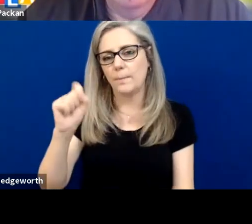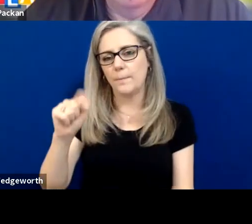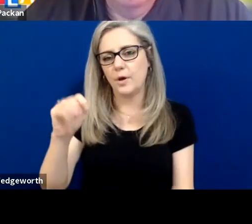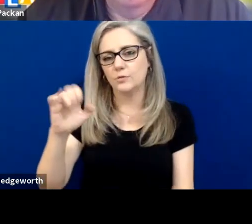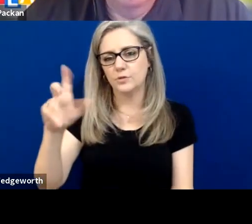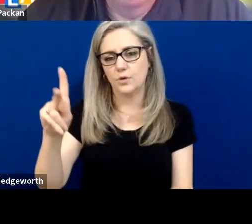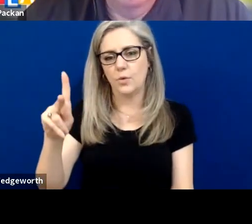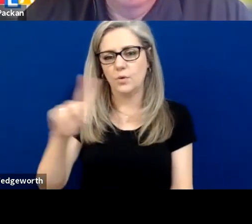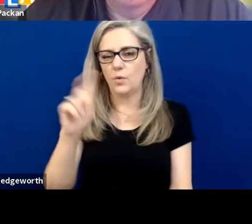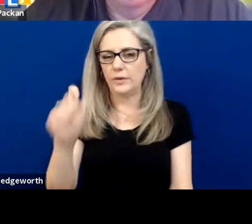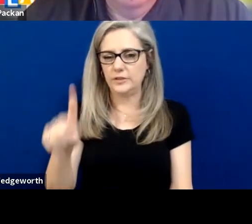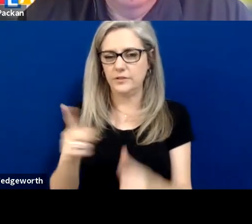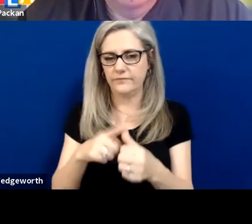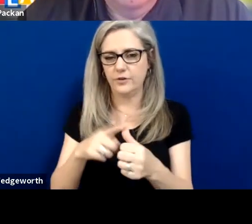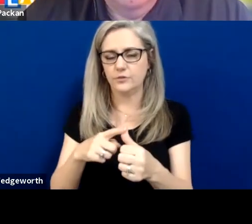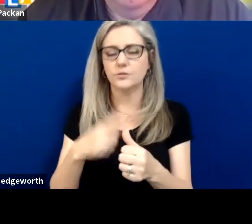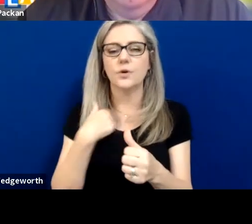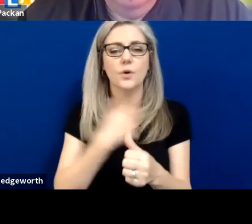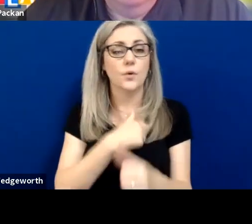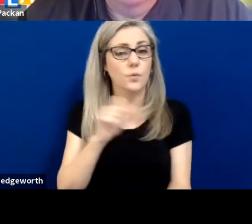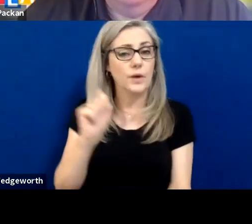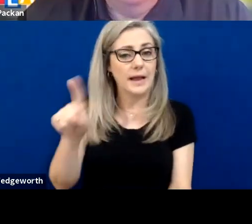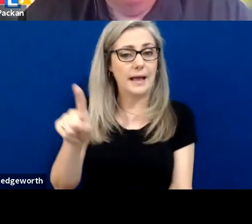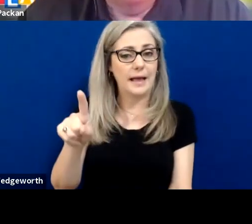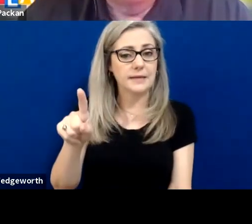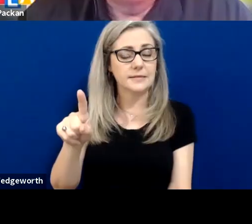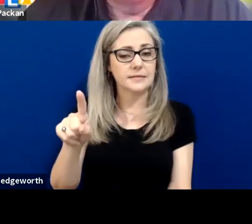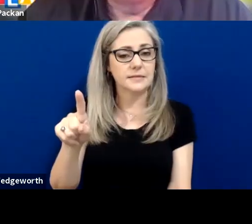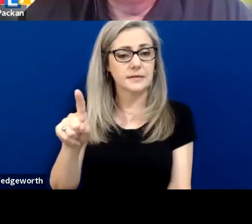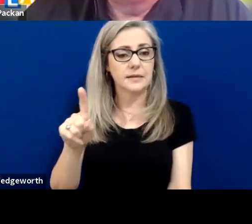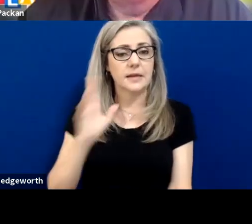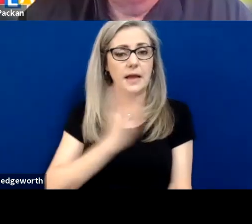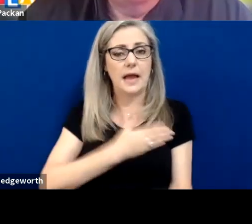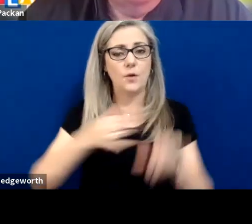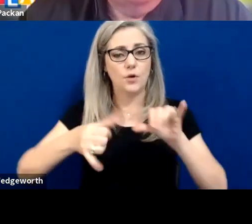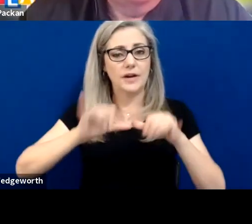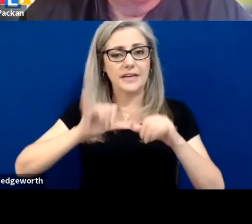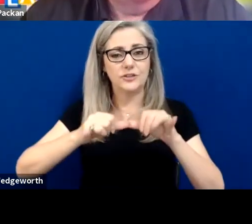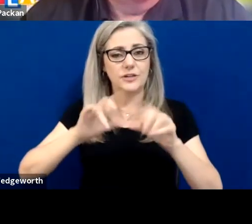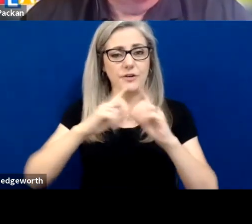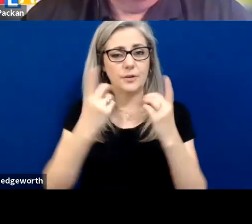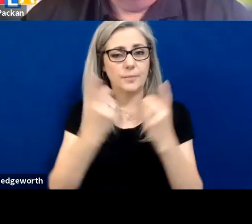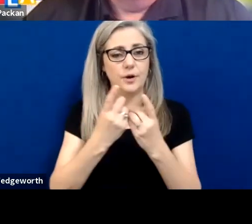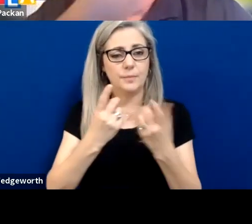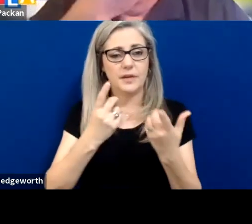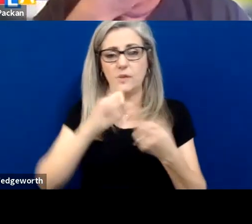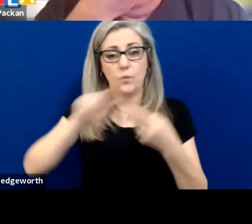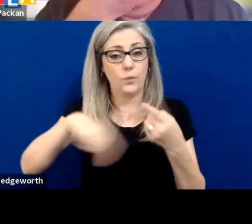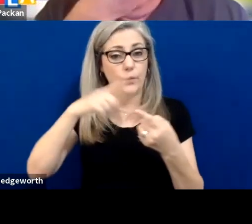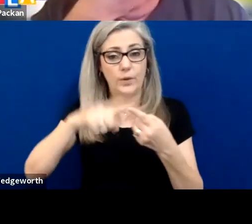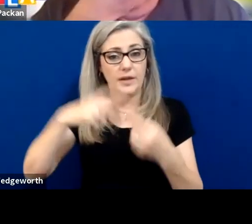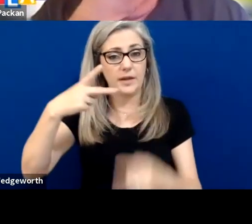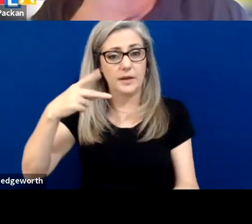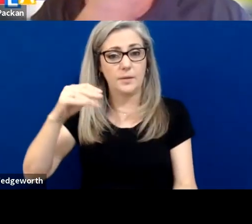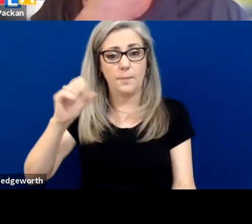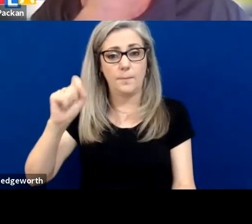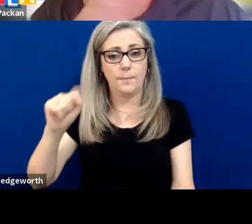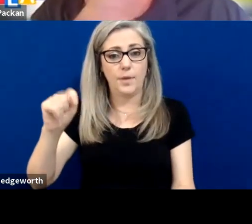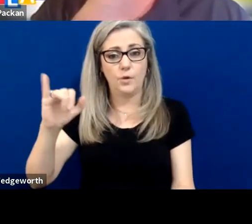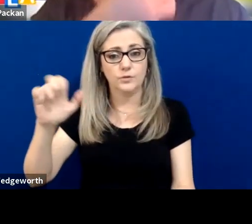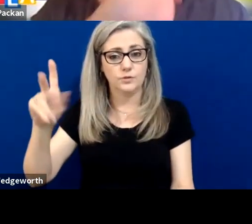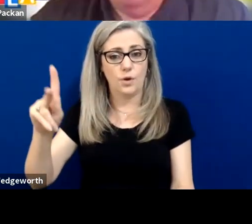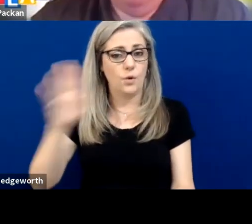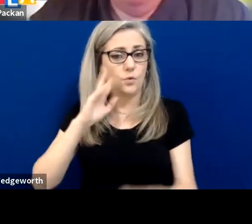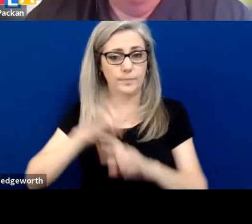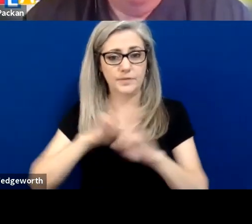first. So we asked our engineering department when post oak was going to be